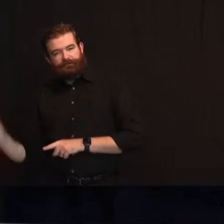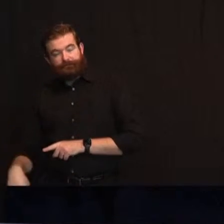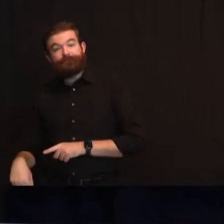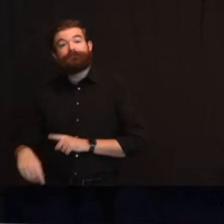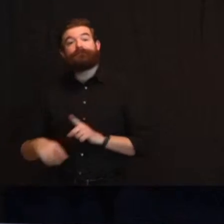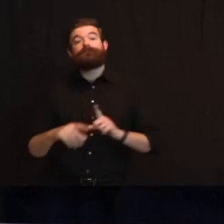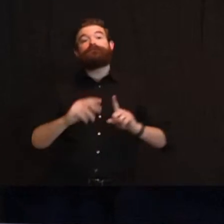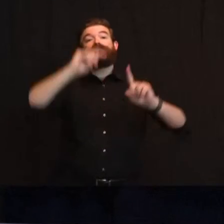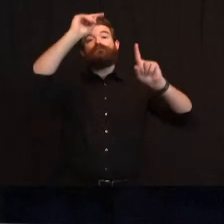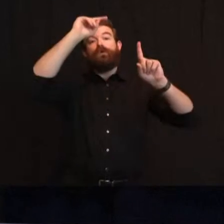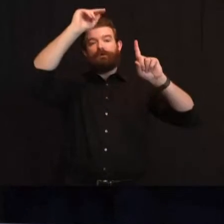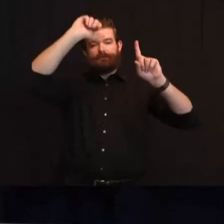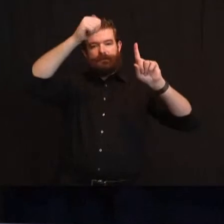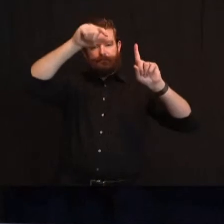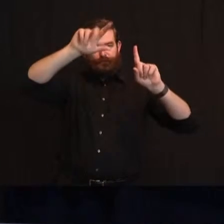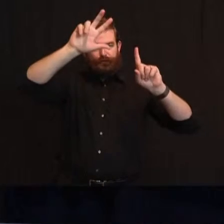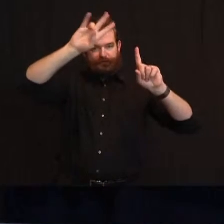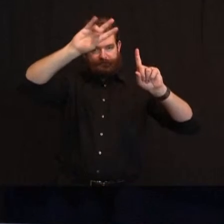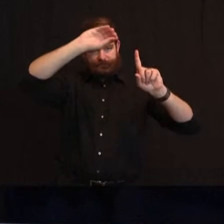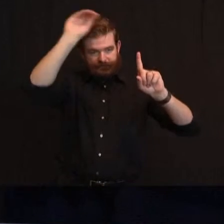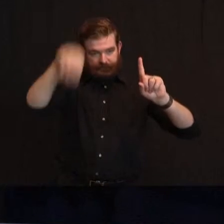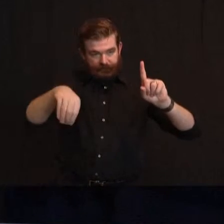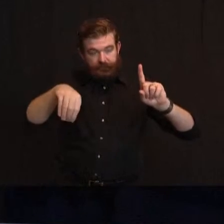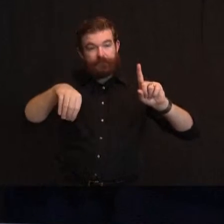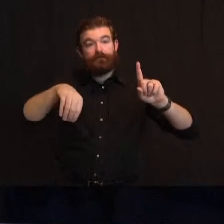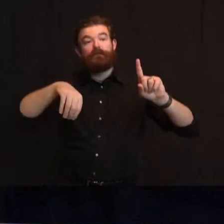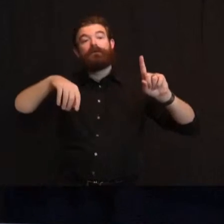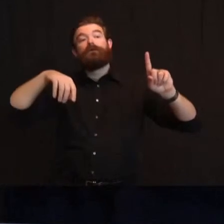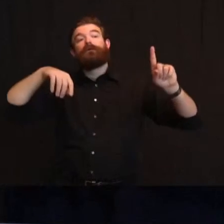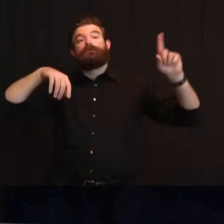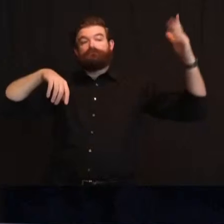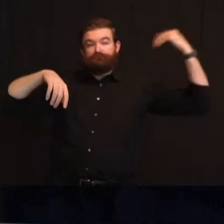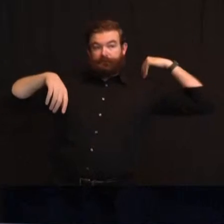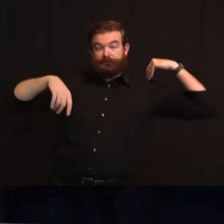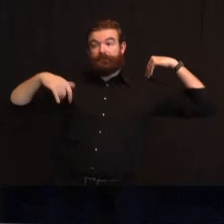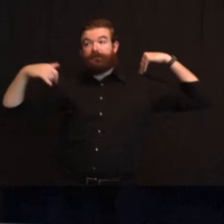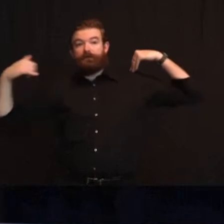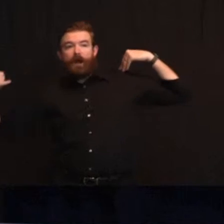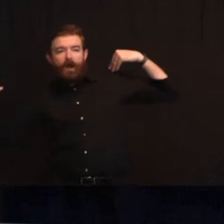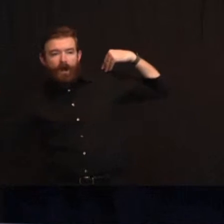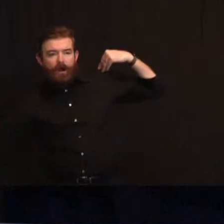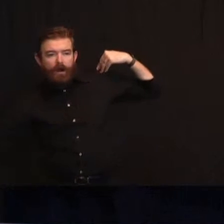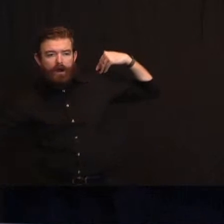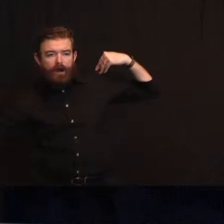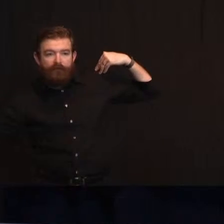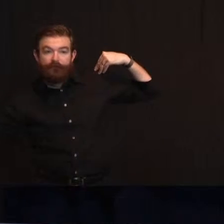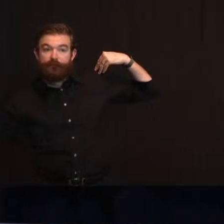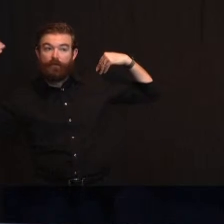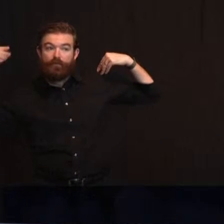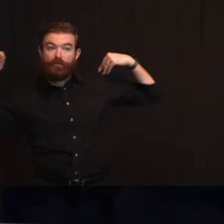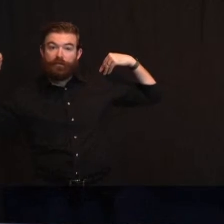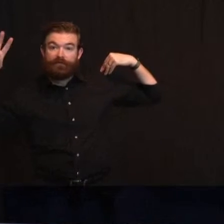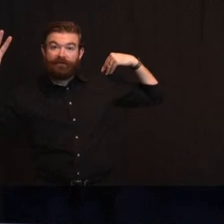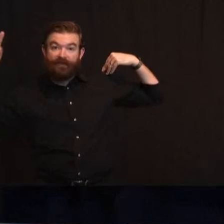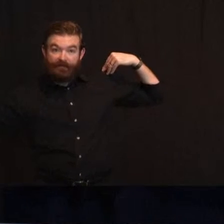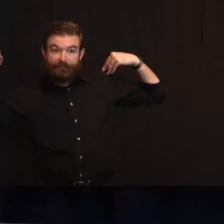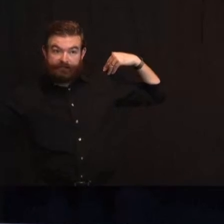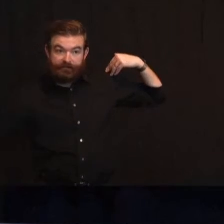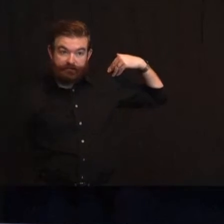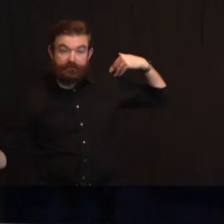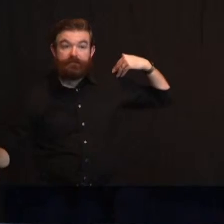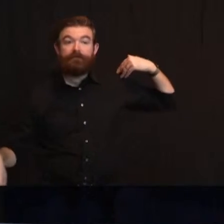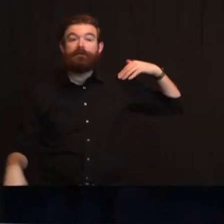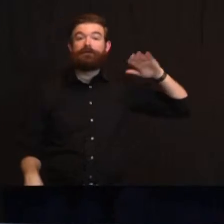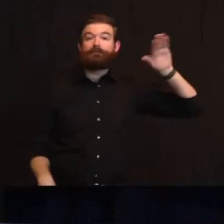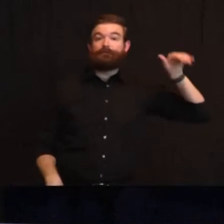7th. Today, 14.79. On the 7th, a central part of the state,